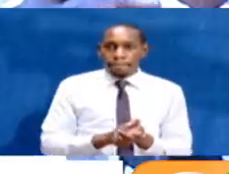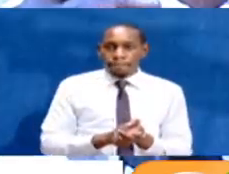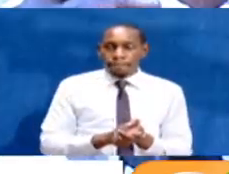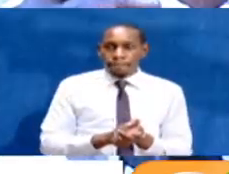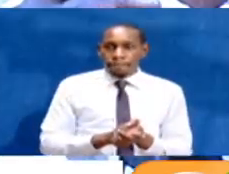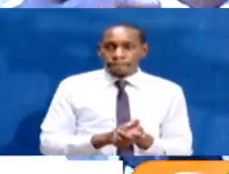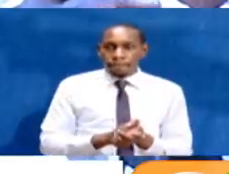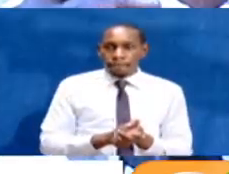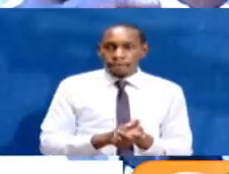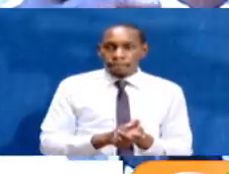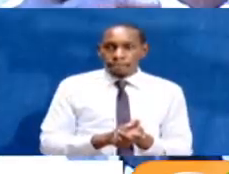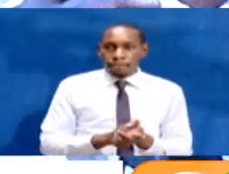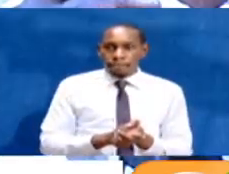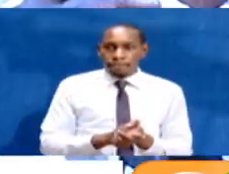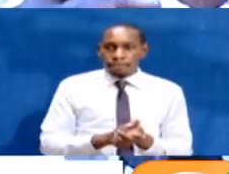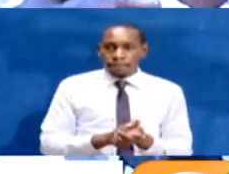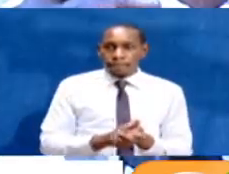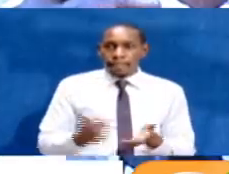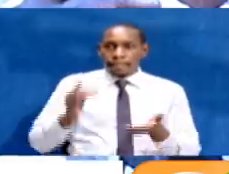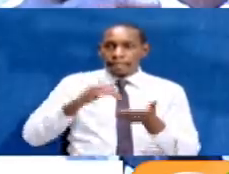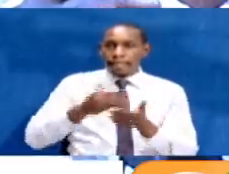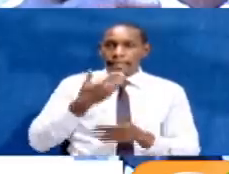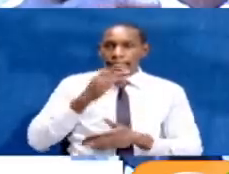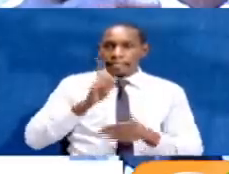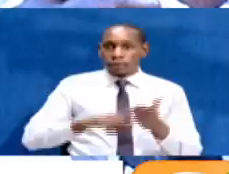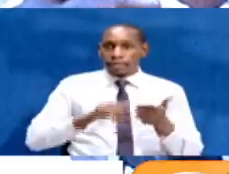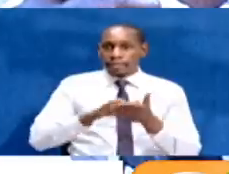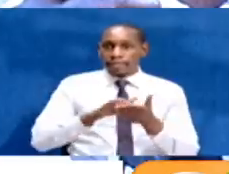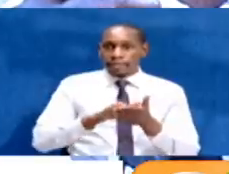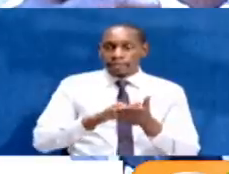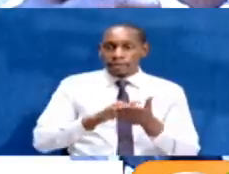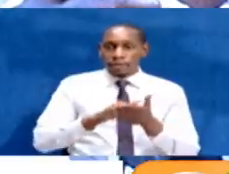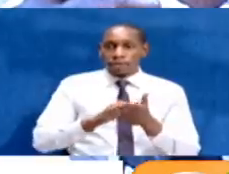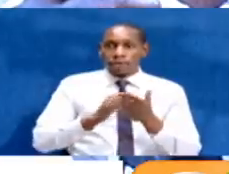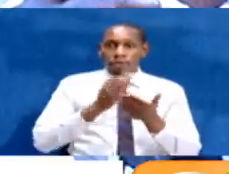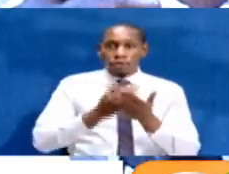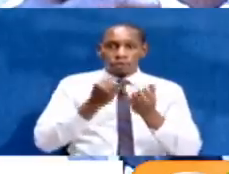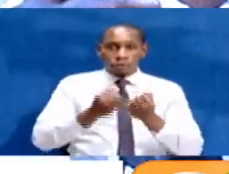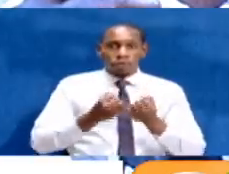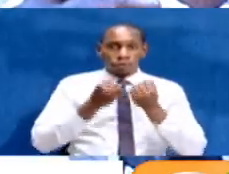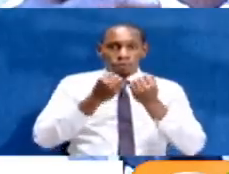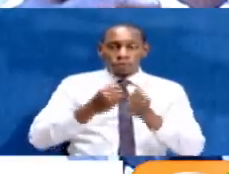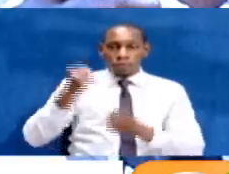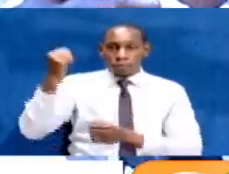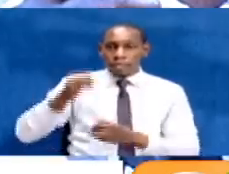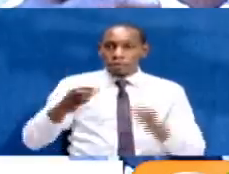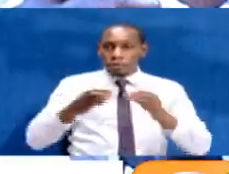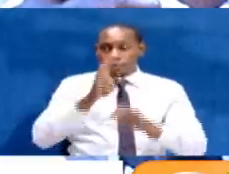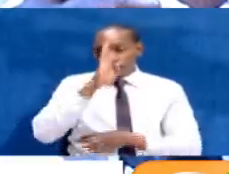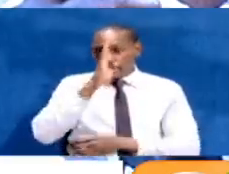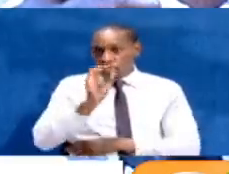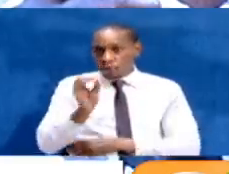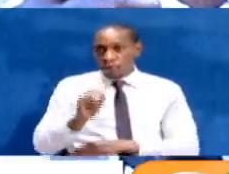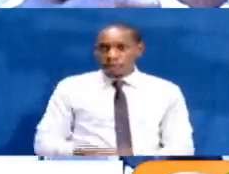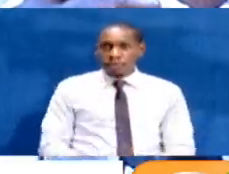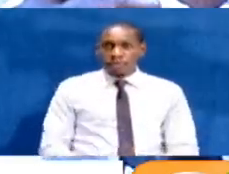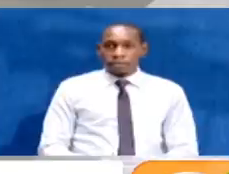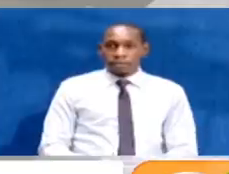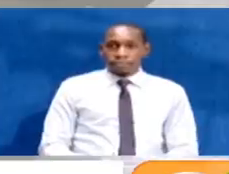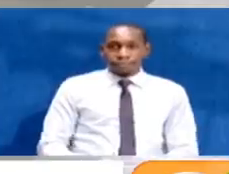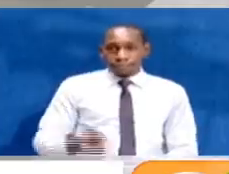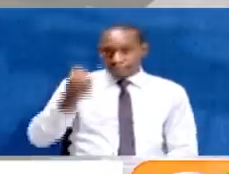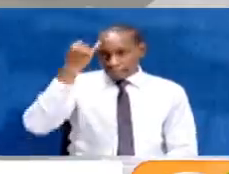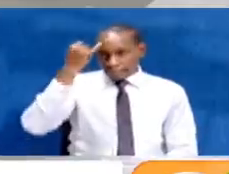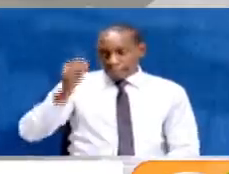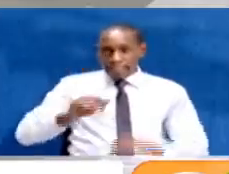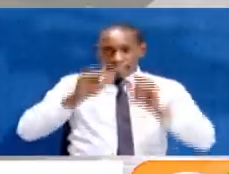again, the answer is that can be a very, very strong political alliance, no doubt. So it's not about the